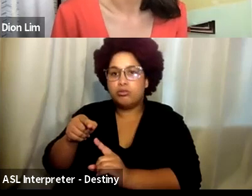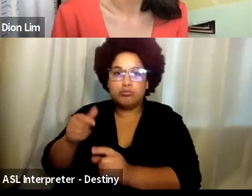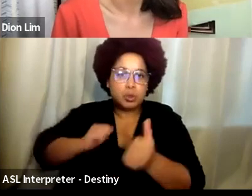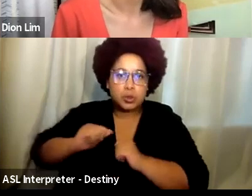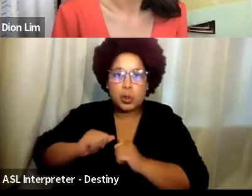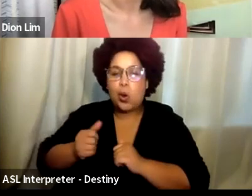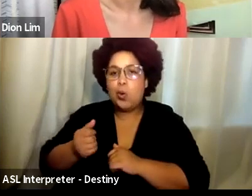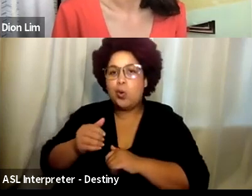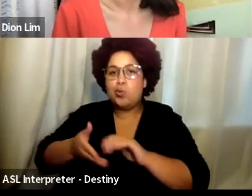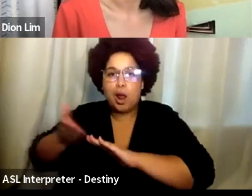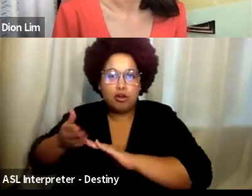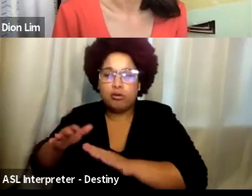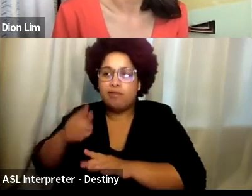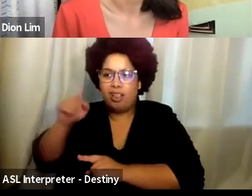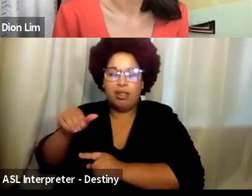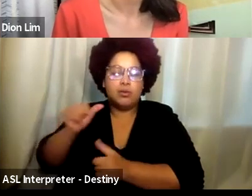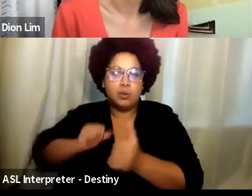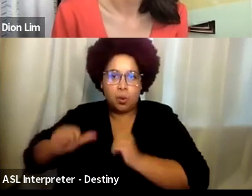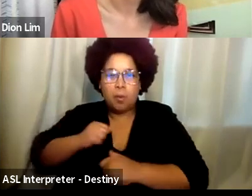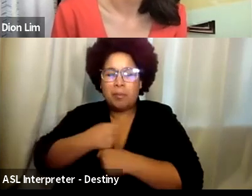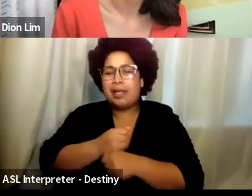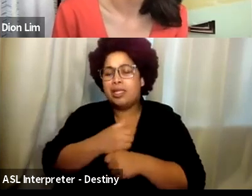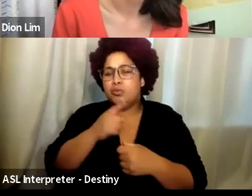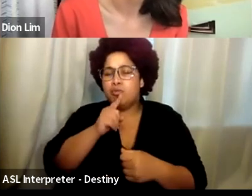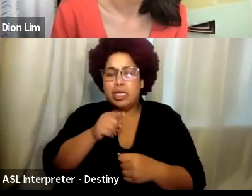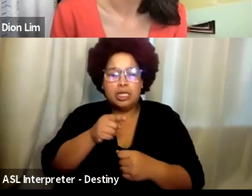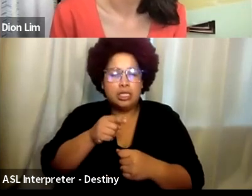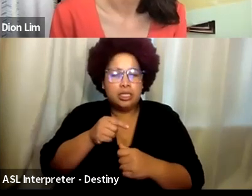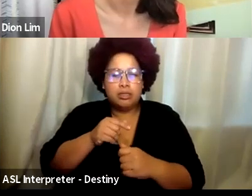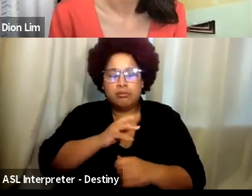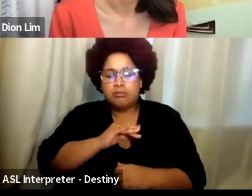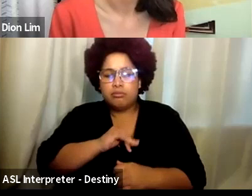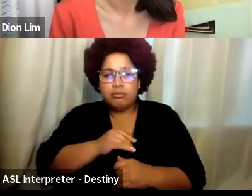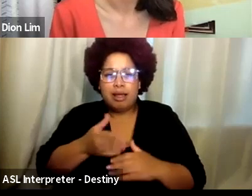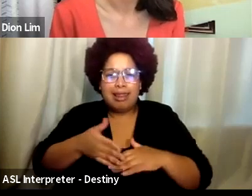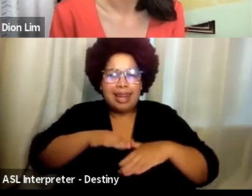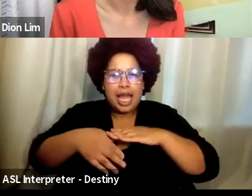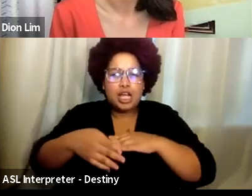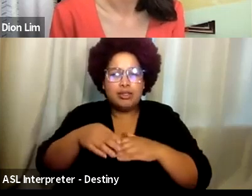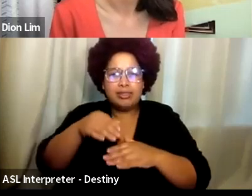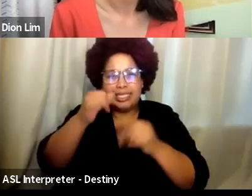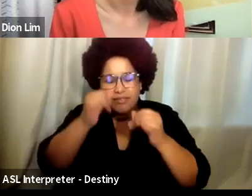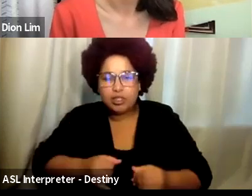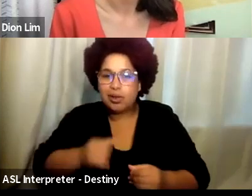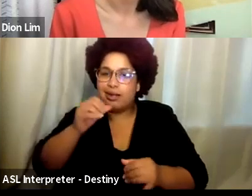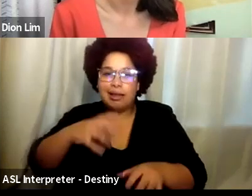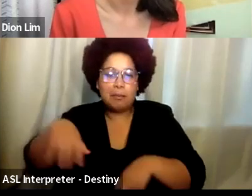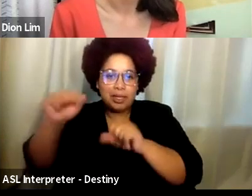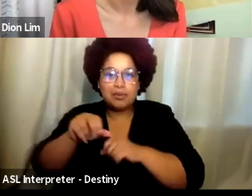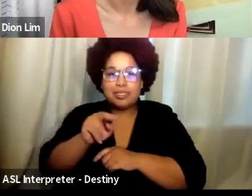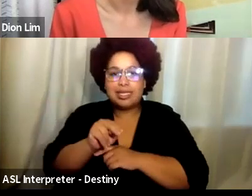created this really wonderful layered character individual. The show didn't get picked up. It was an NBC